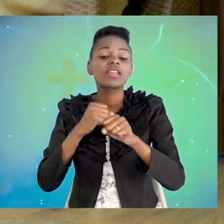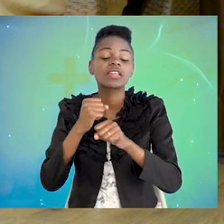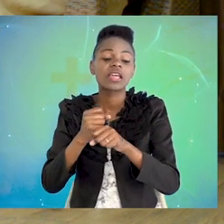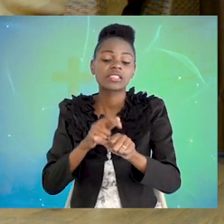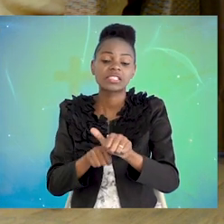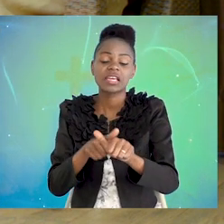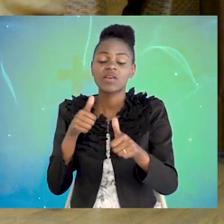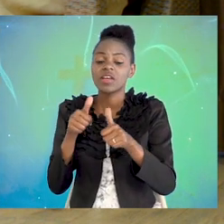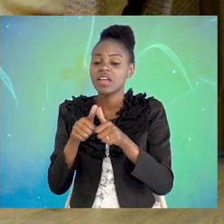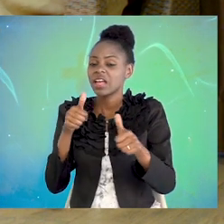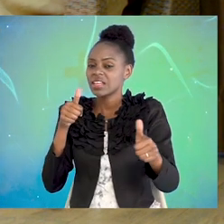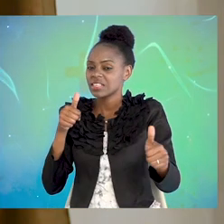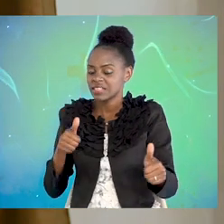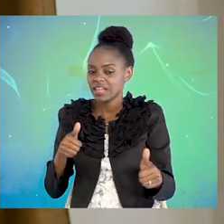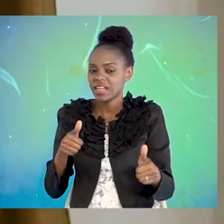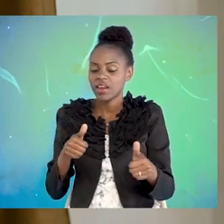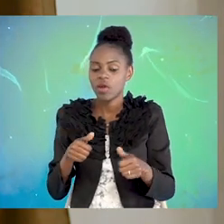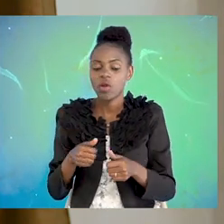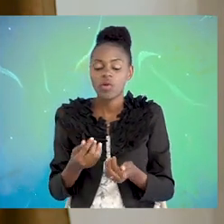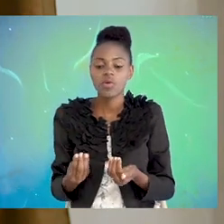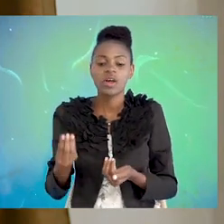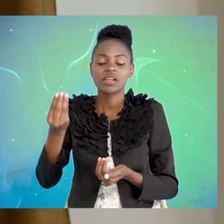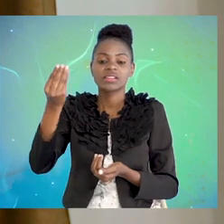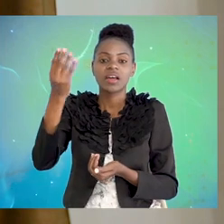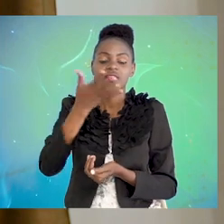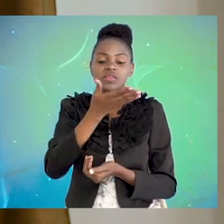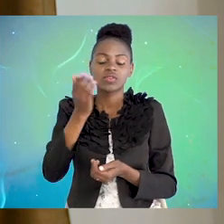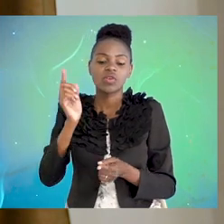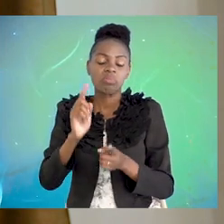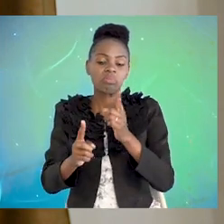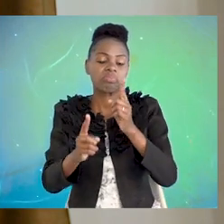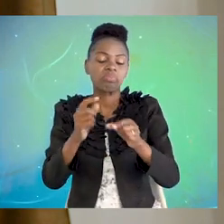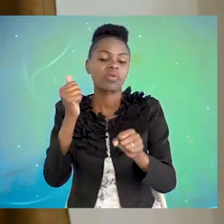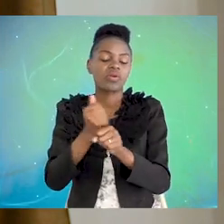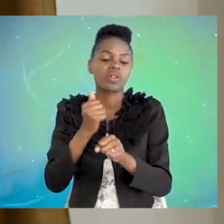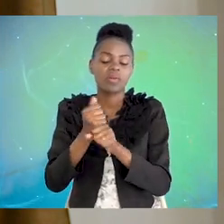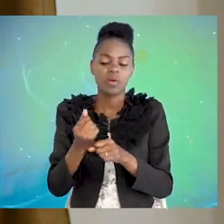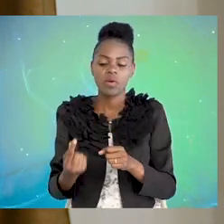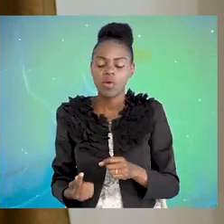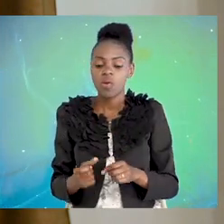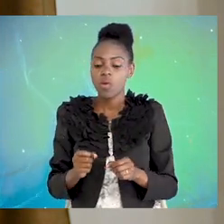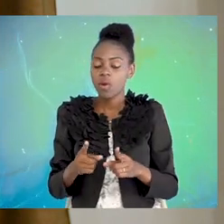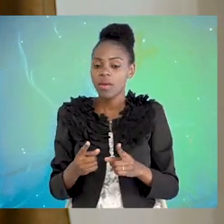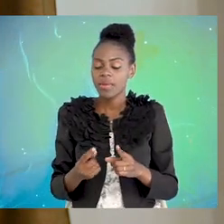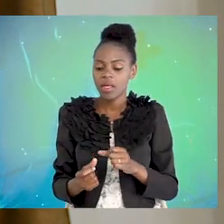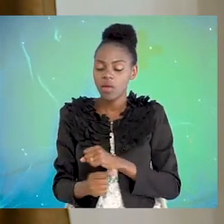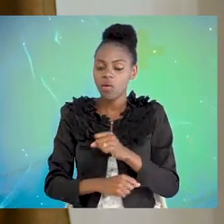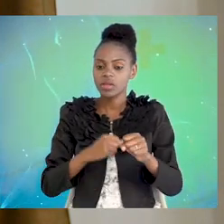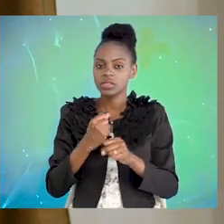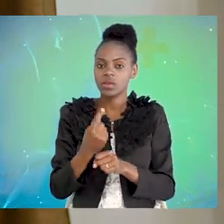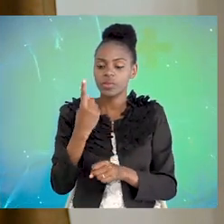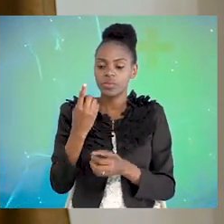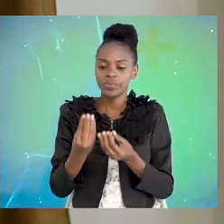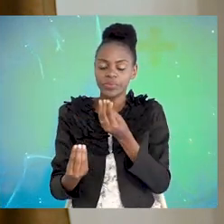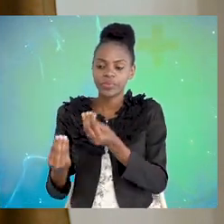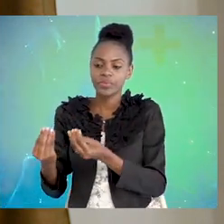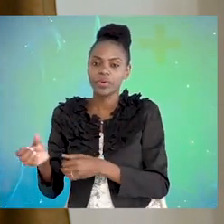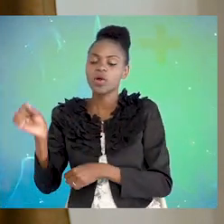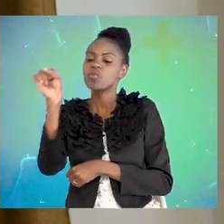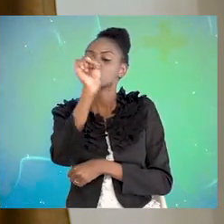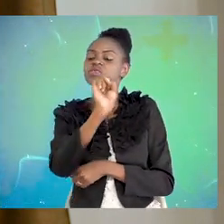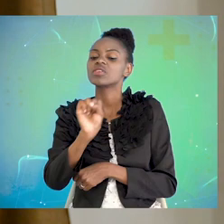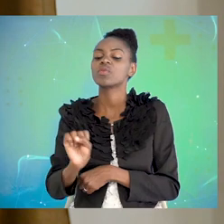that the vaccine works in all the ages very well, right the way from 1 year, right the way through primary and secondary school.